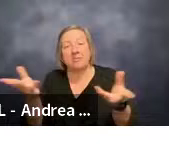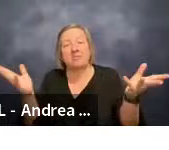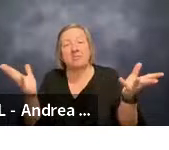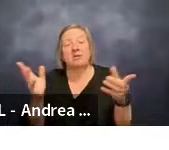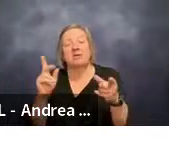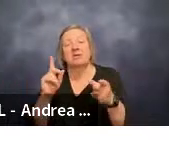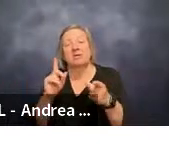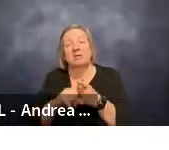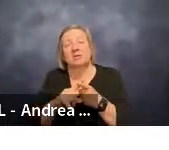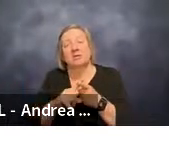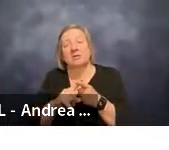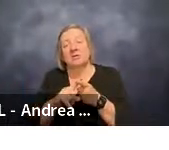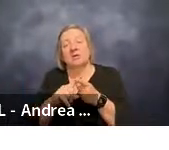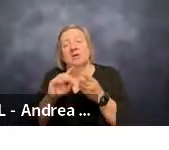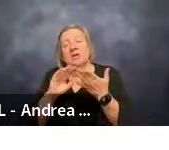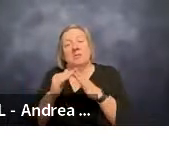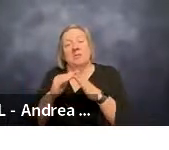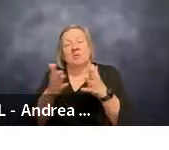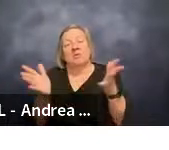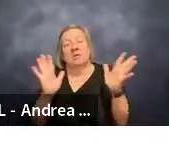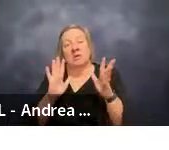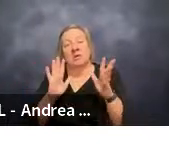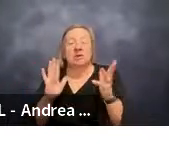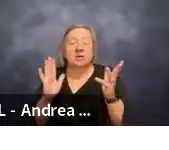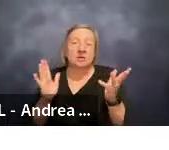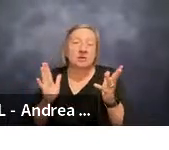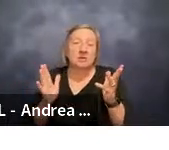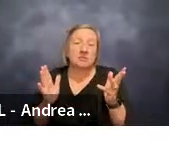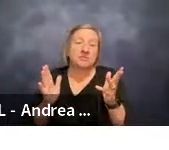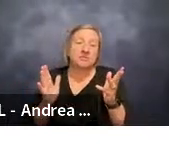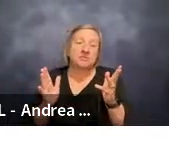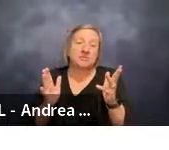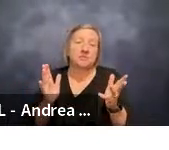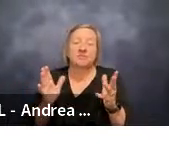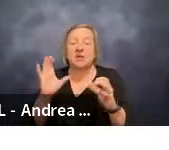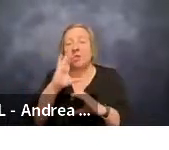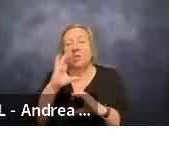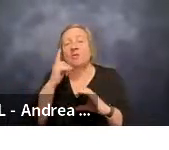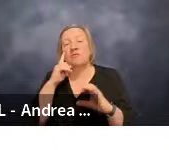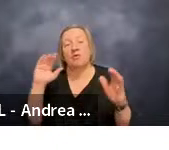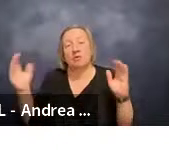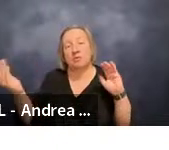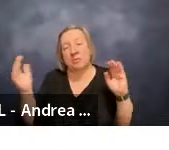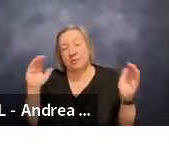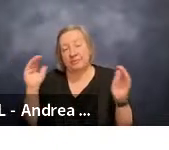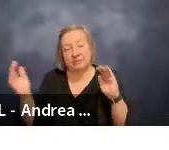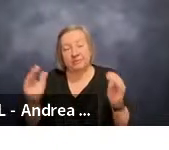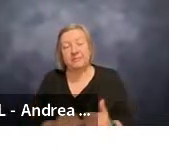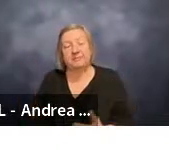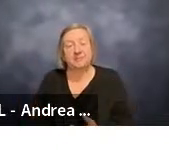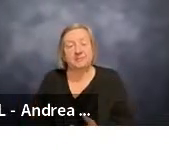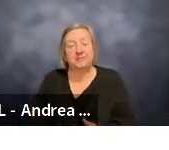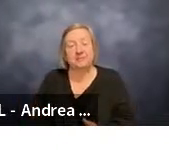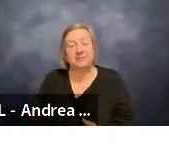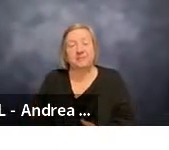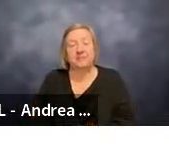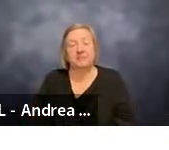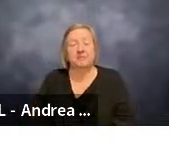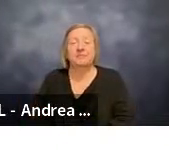the community as a whole and look for a comparison.